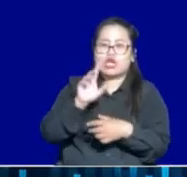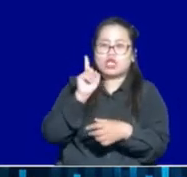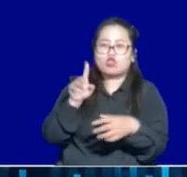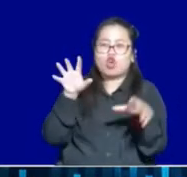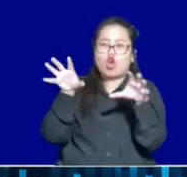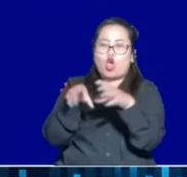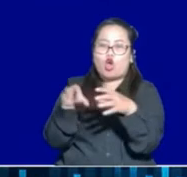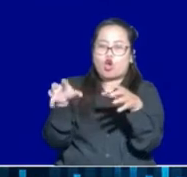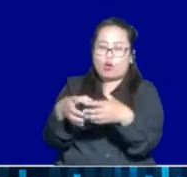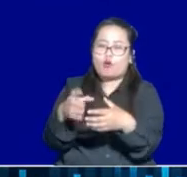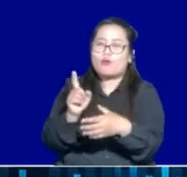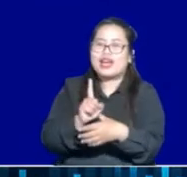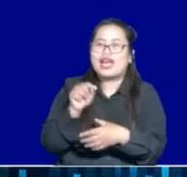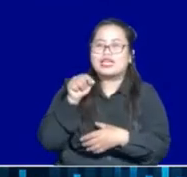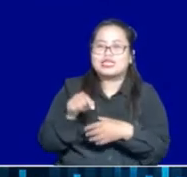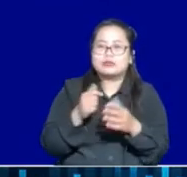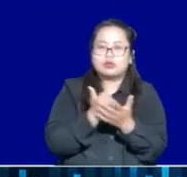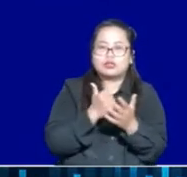would say, well,